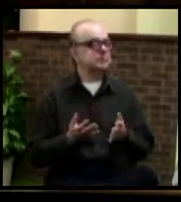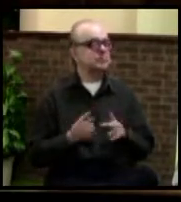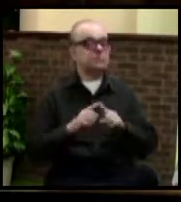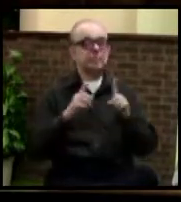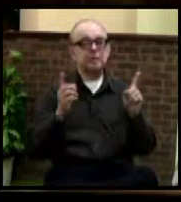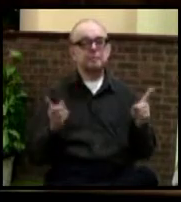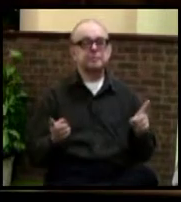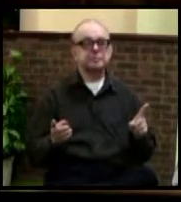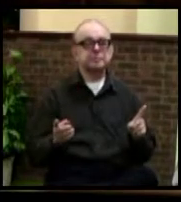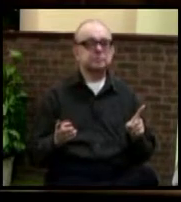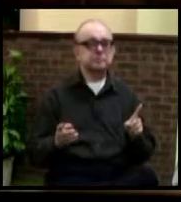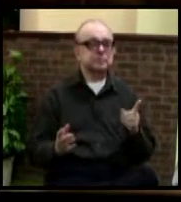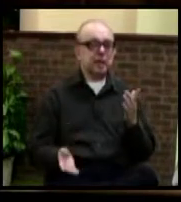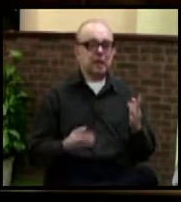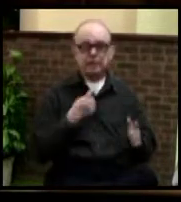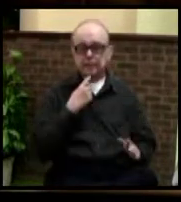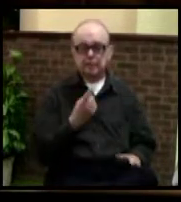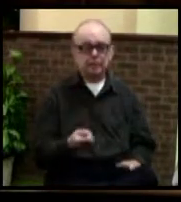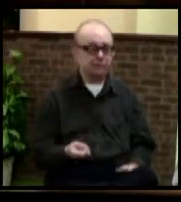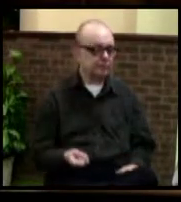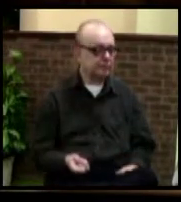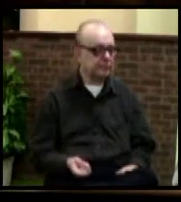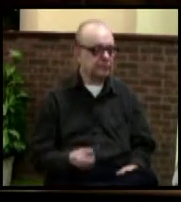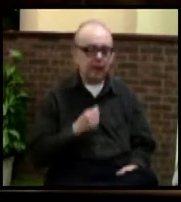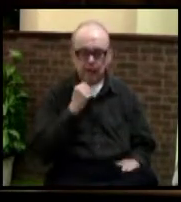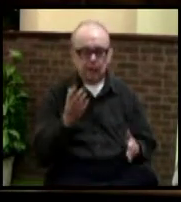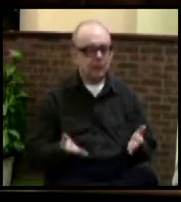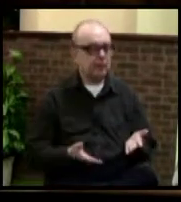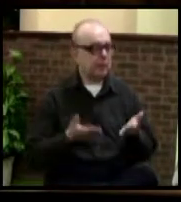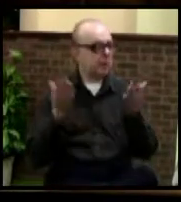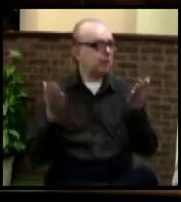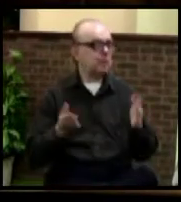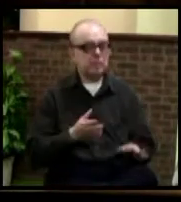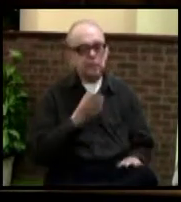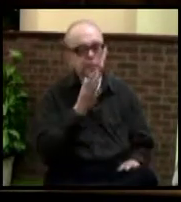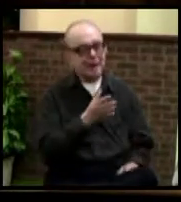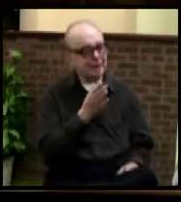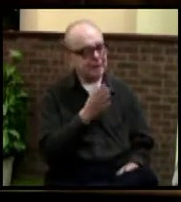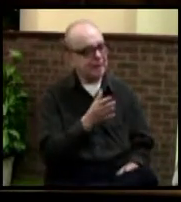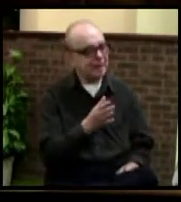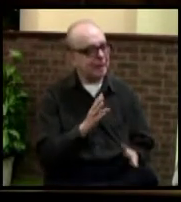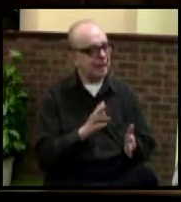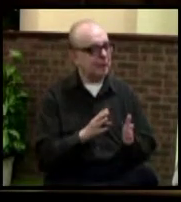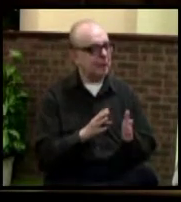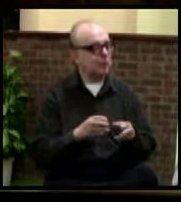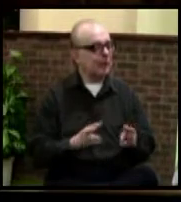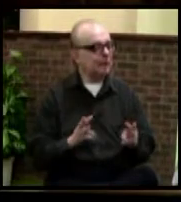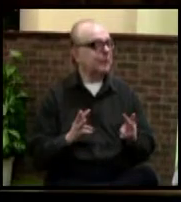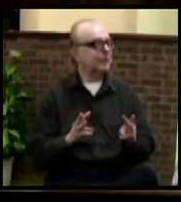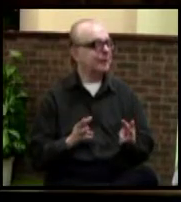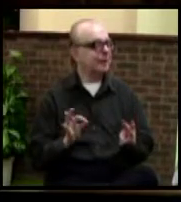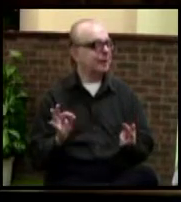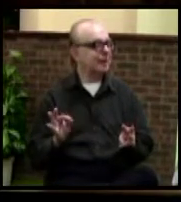But may I say to you, I don't recommend the Granny Parker